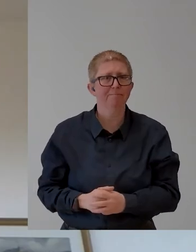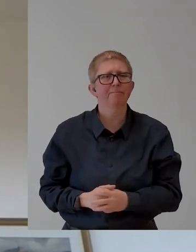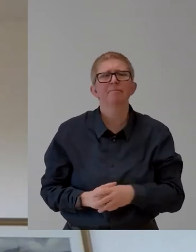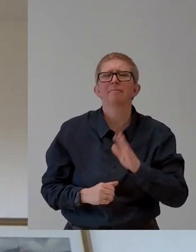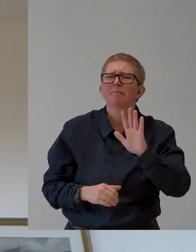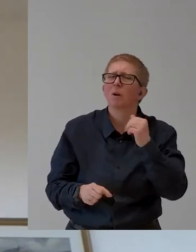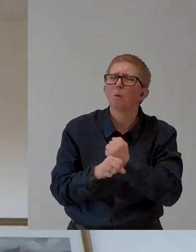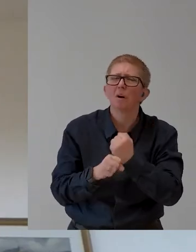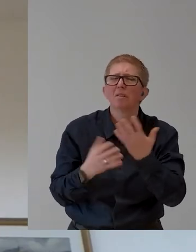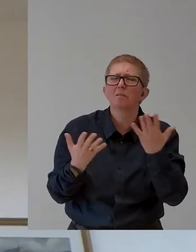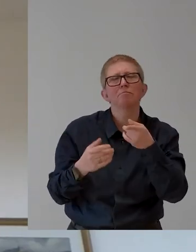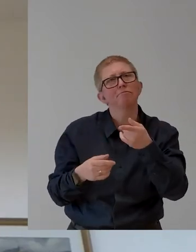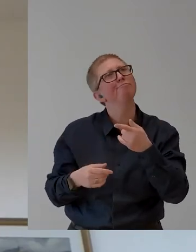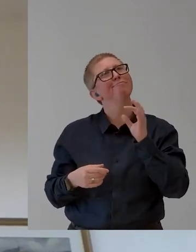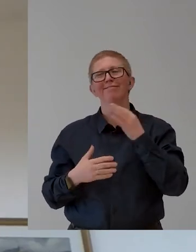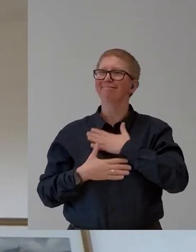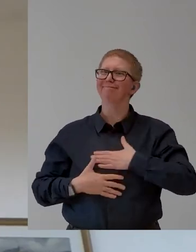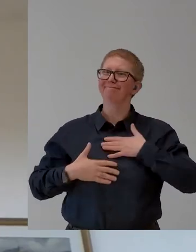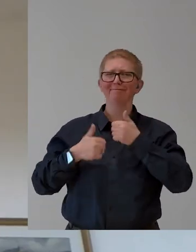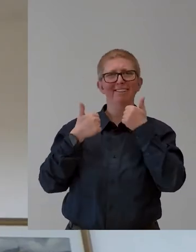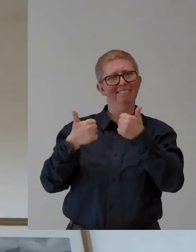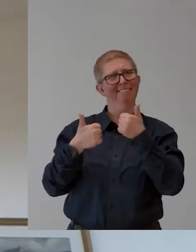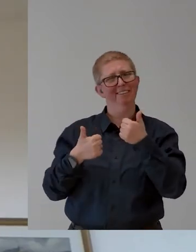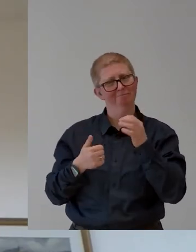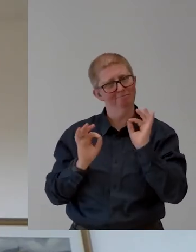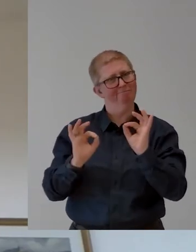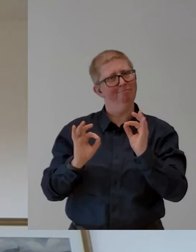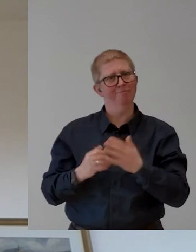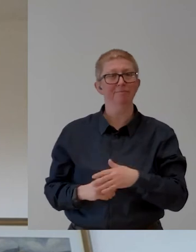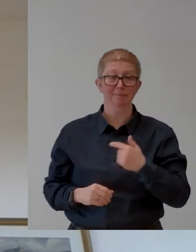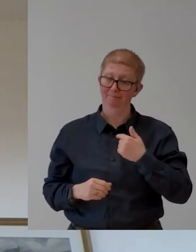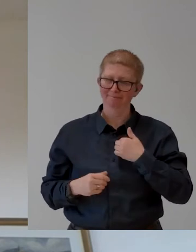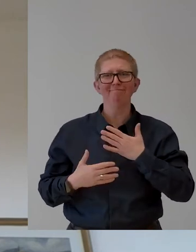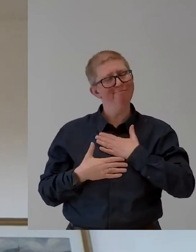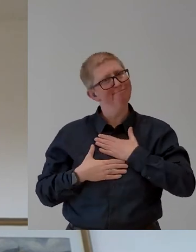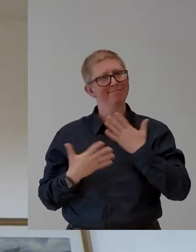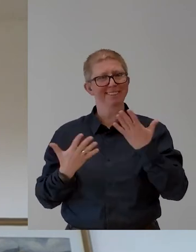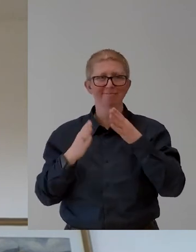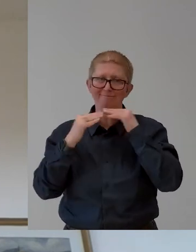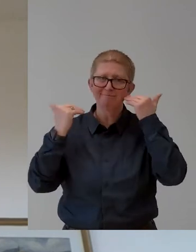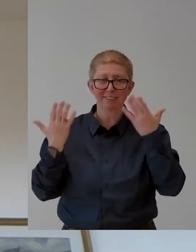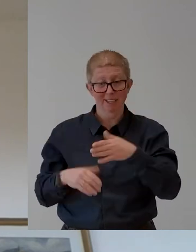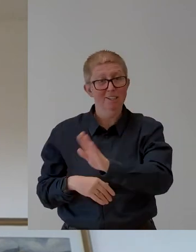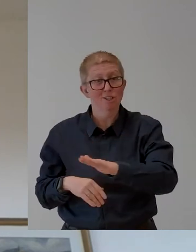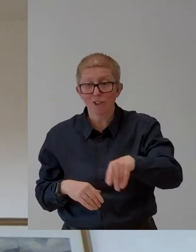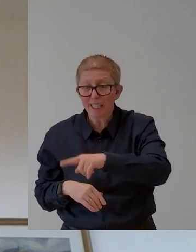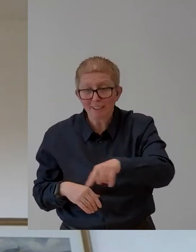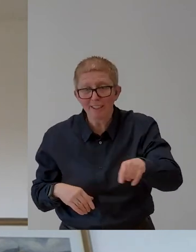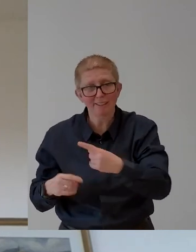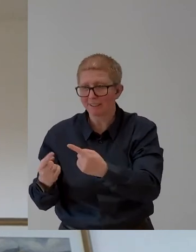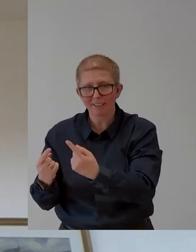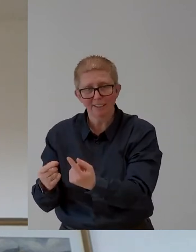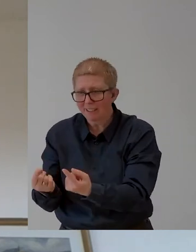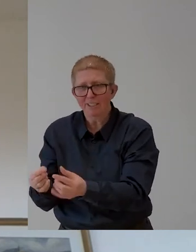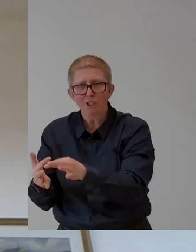Well, I liked how unique they are in having a specific like structure, starting with studying or learning more